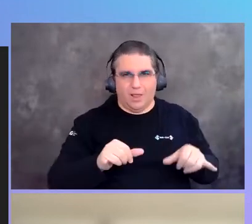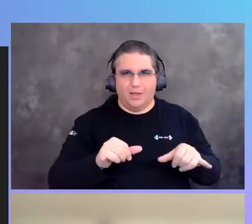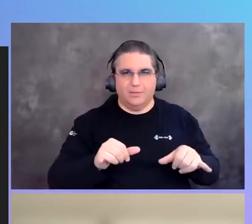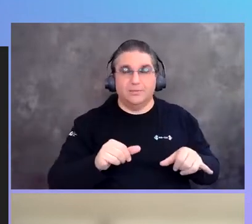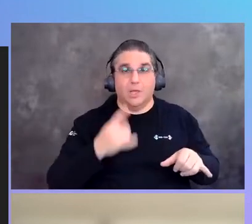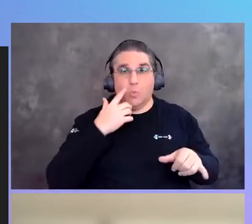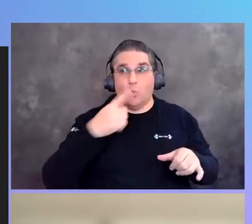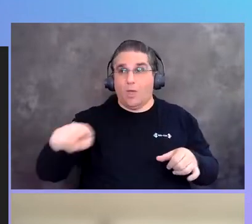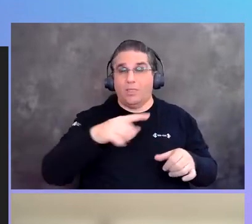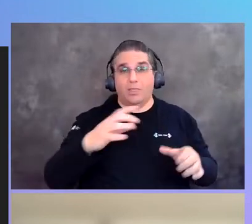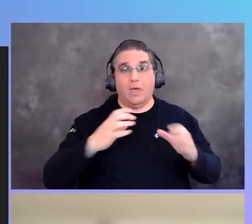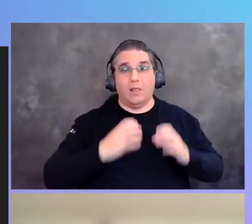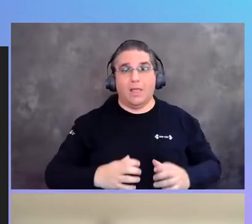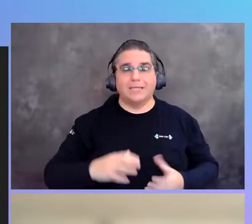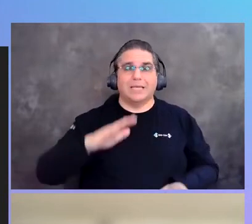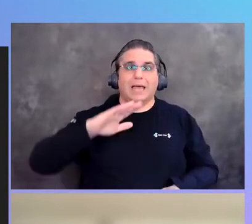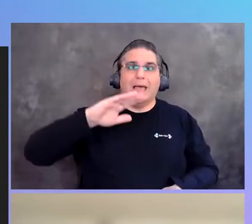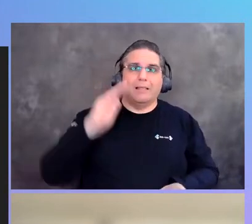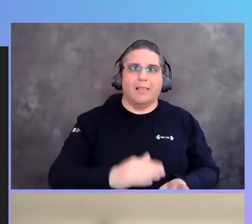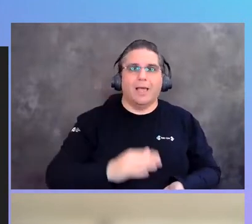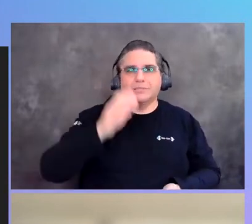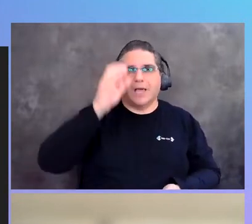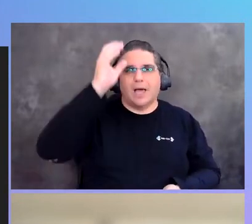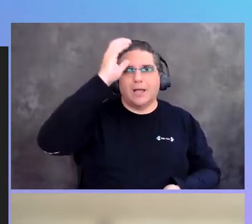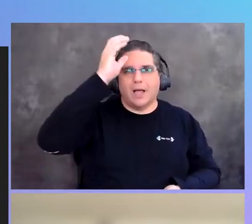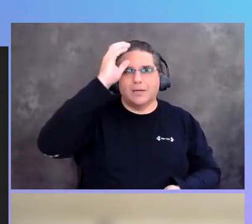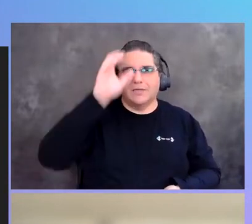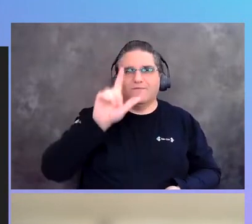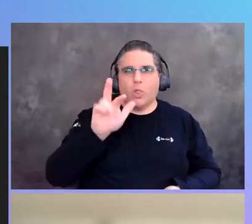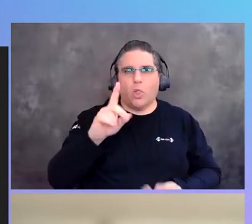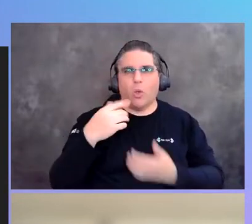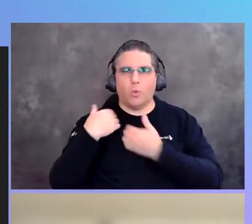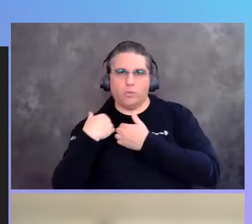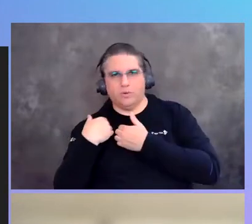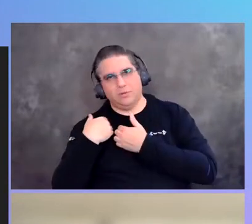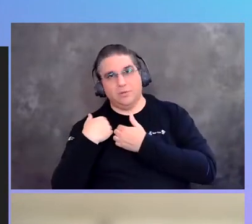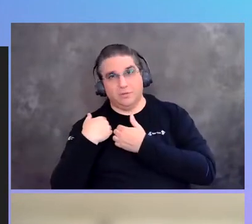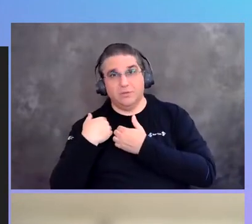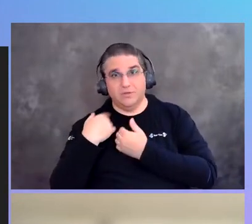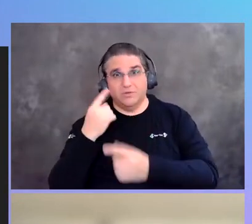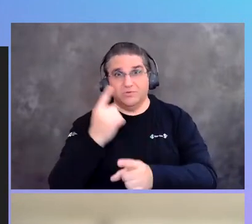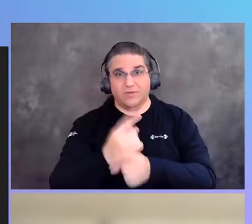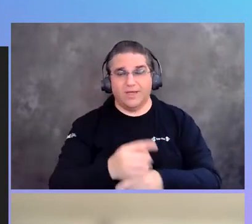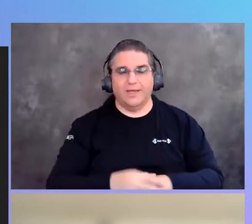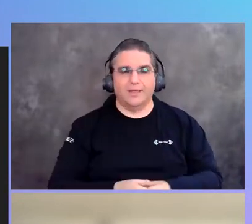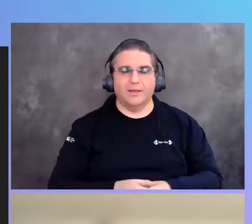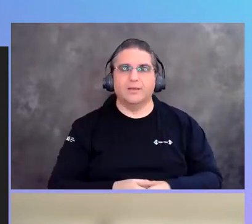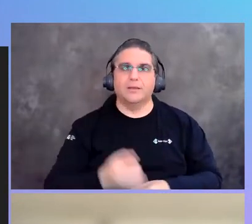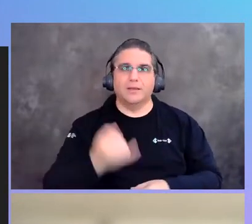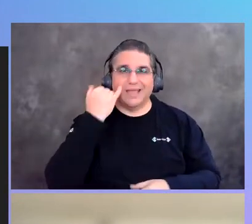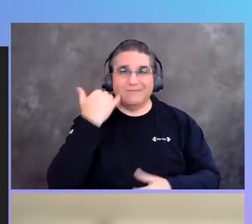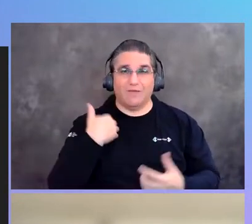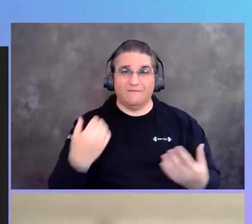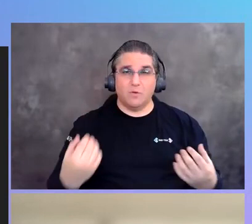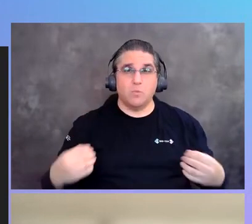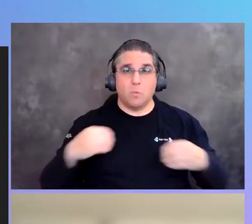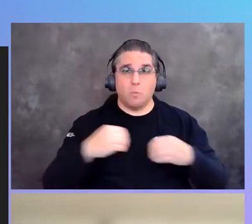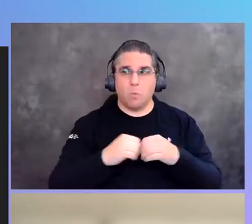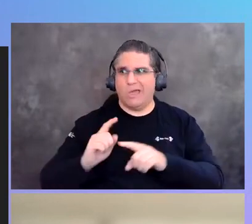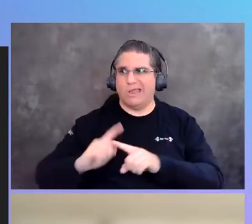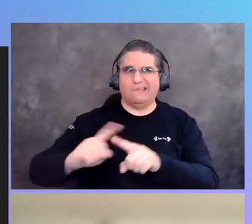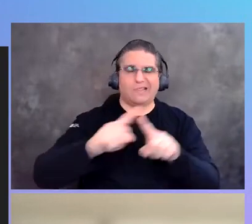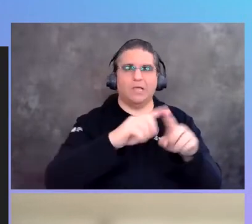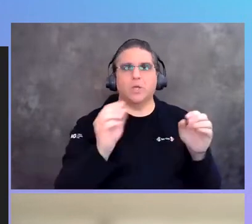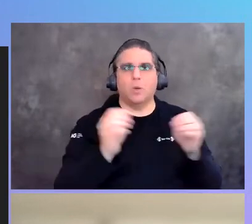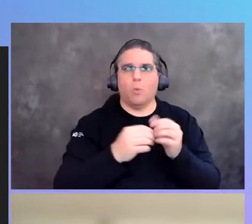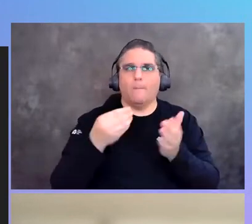clients? How can we just make it easier for us to maintain these sites? Obviously, the more styles you have, the more to maintain and the more costly